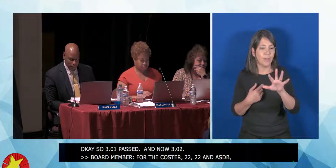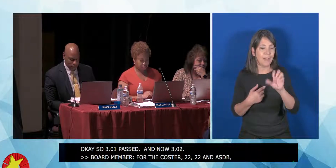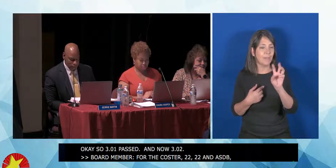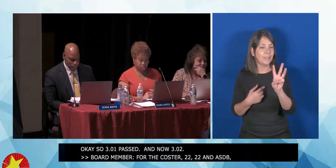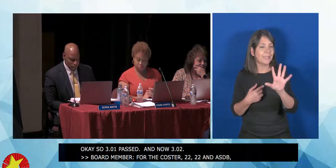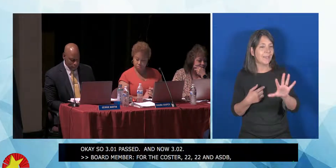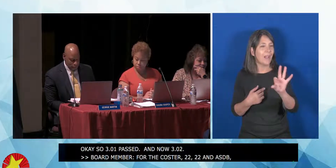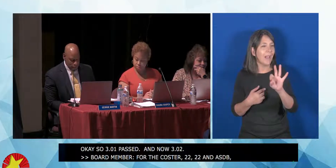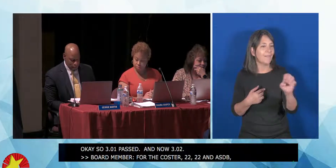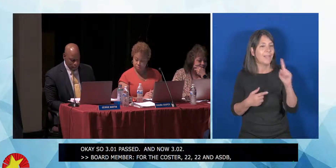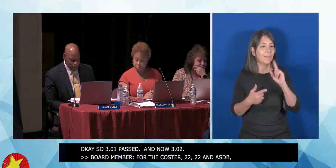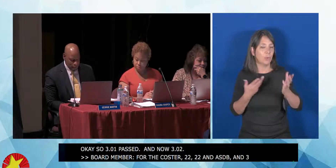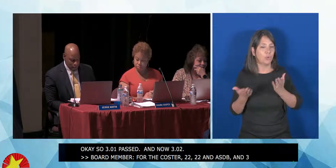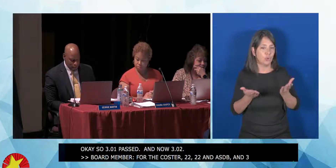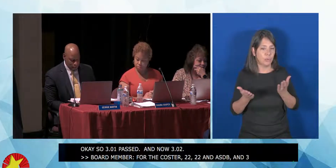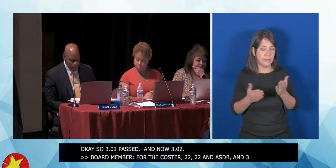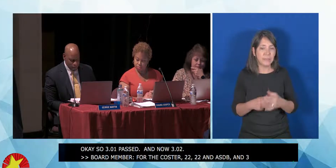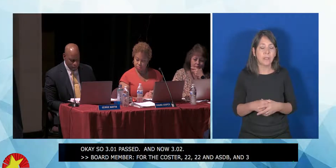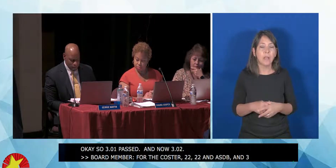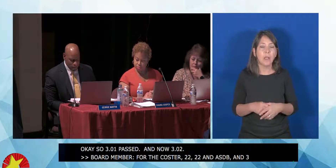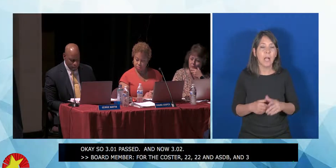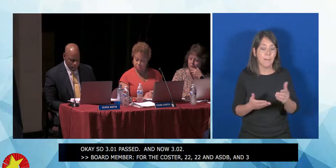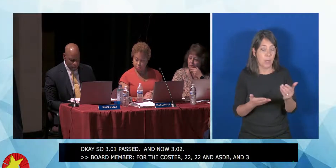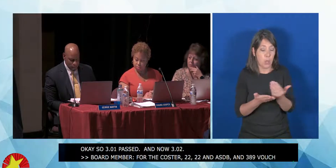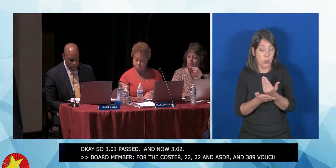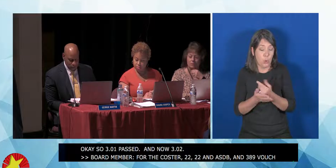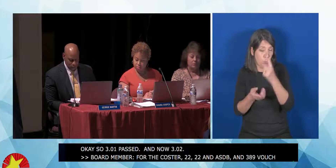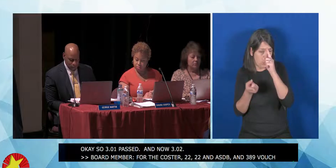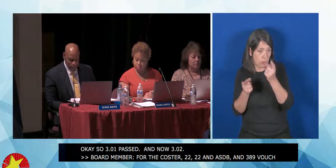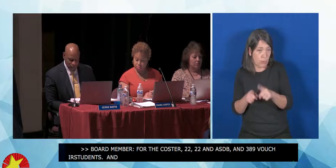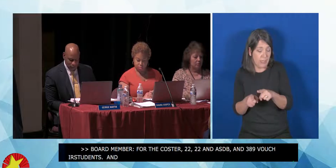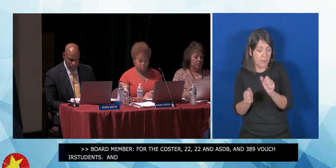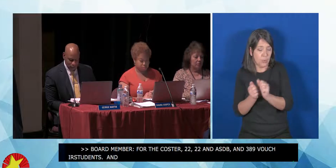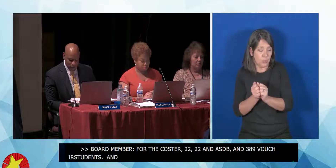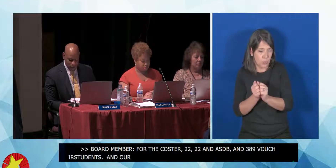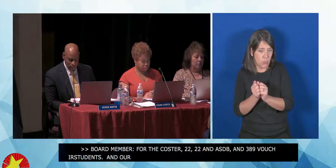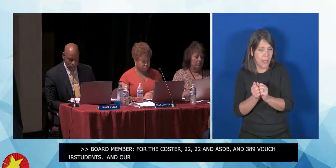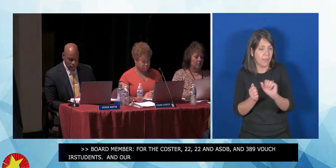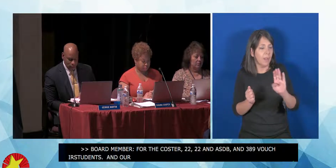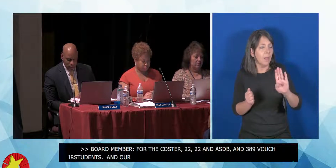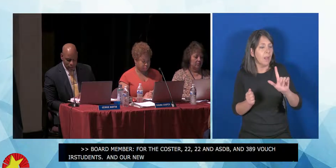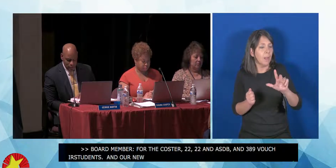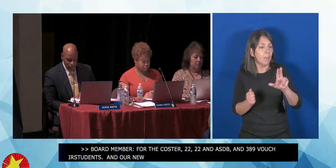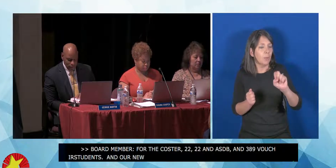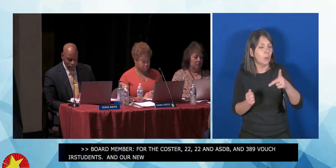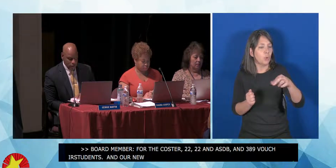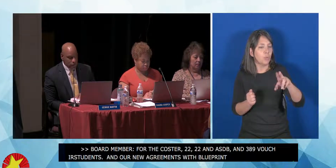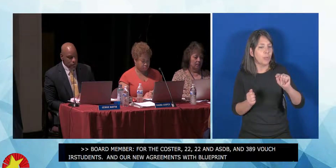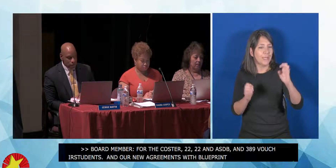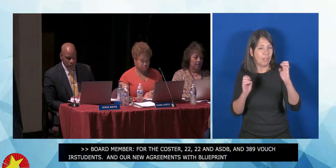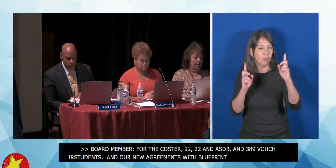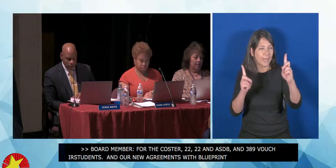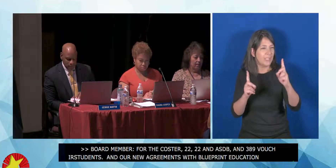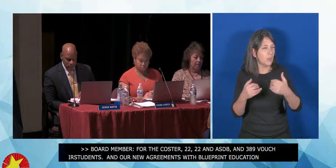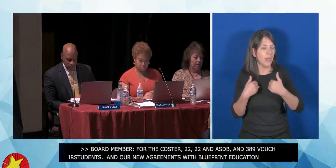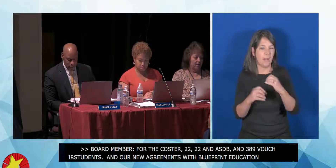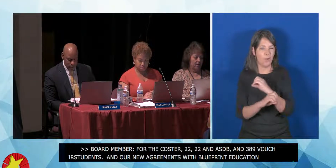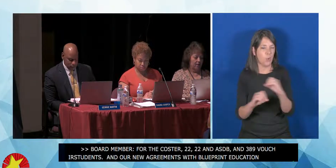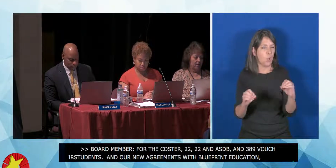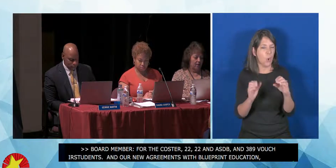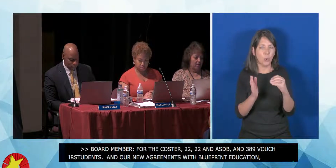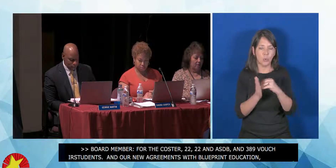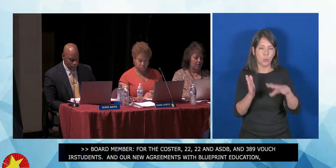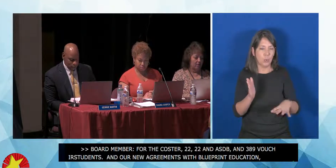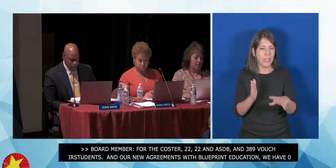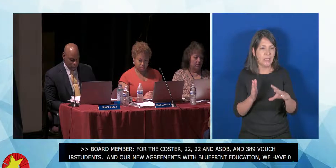fee for service. Our new agreements with Blueprint Education, we have 0 students are expecting one in